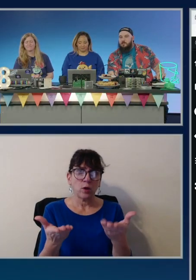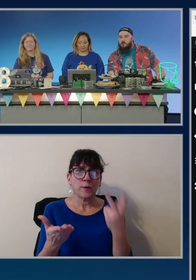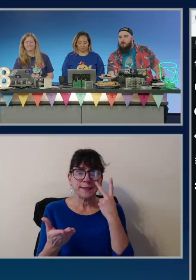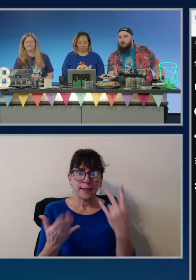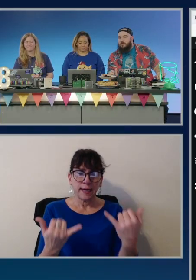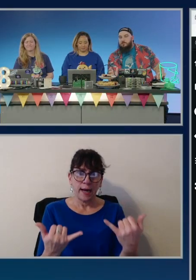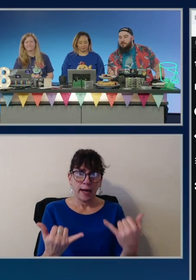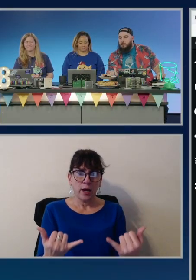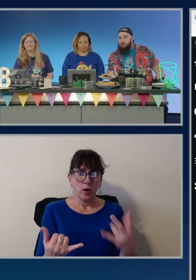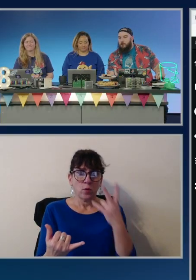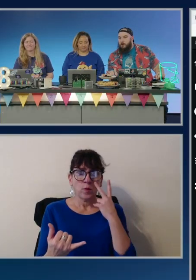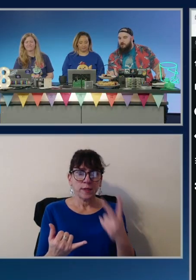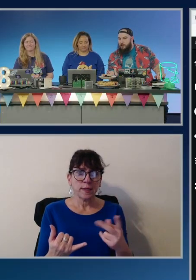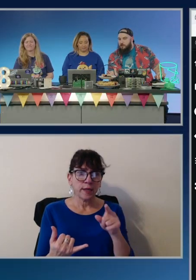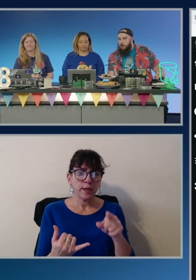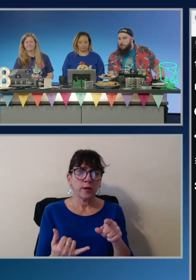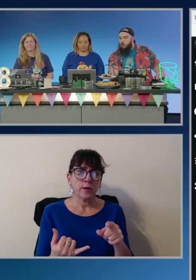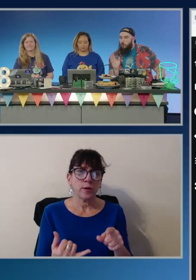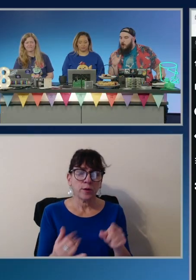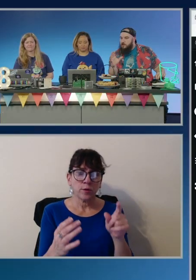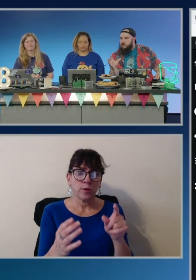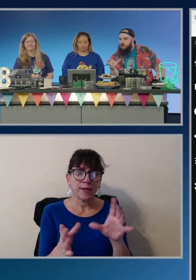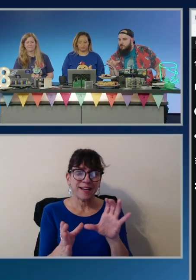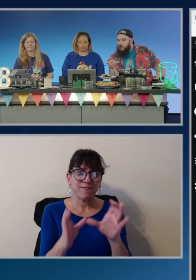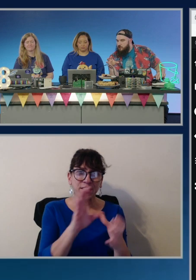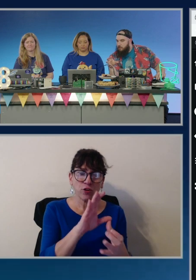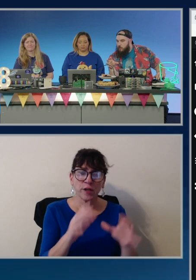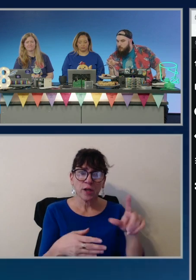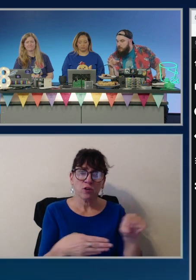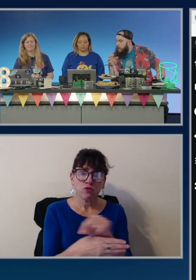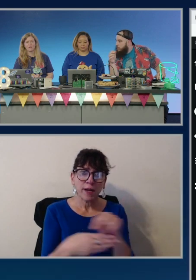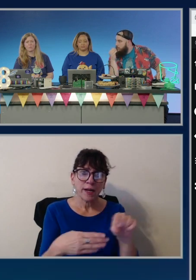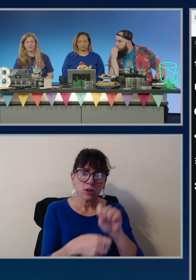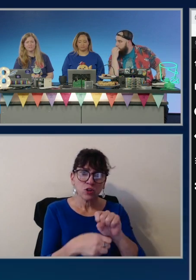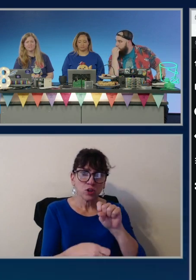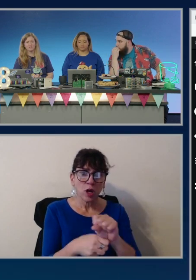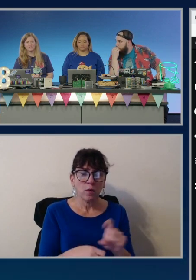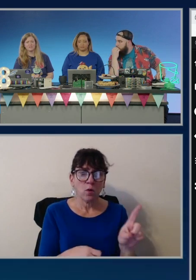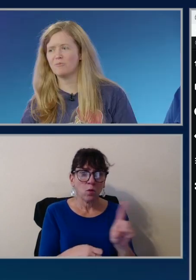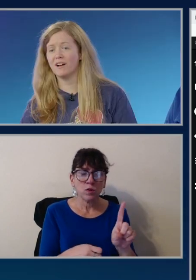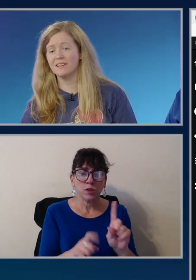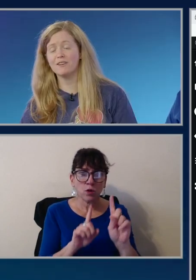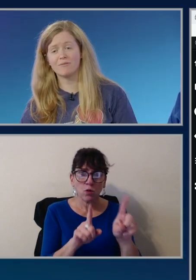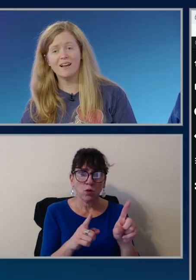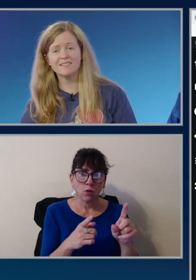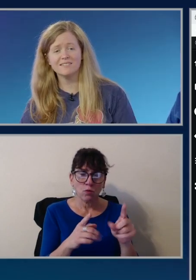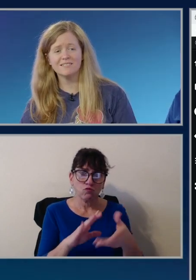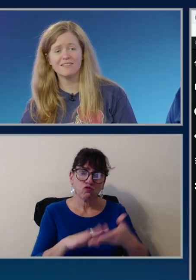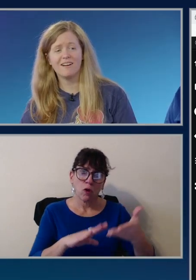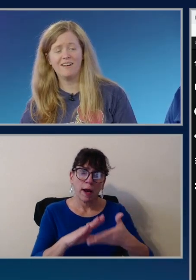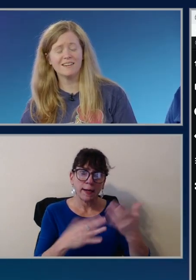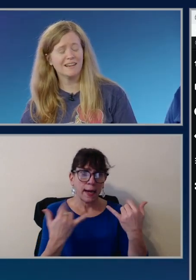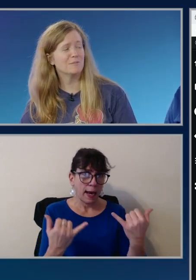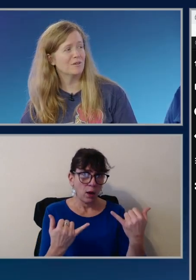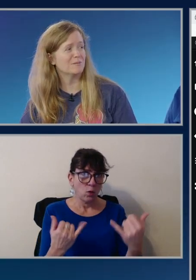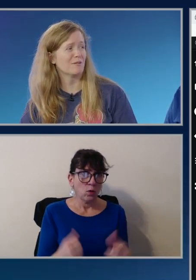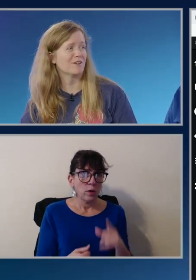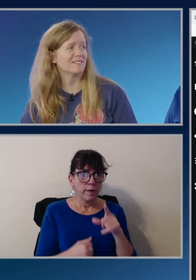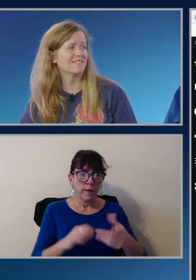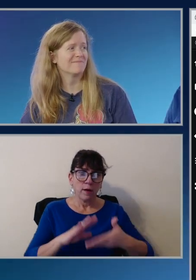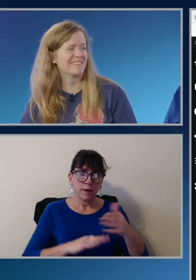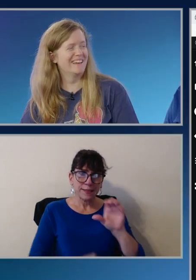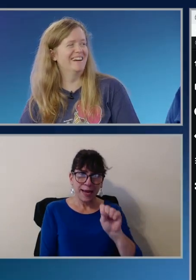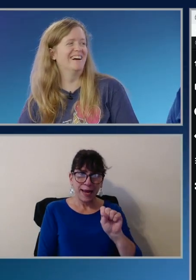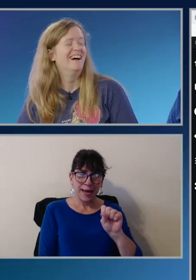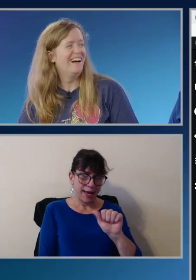we see you. This is basically configuring a training job. Where does this training job run right now? Where does this training job run? It runs on AWS, my